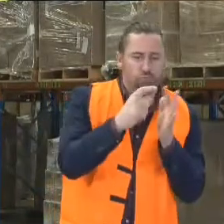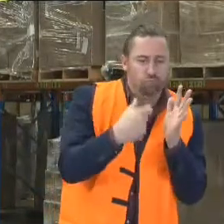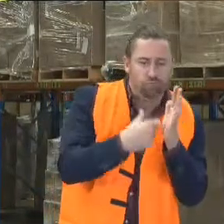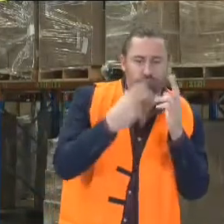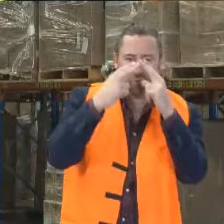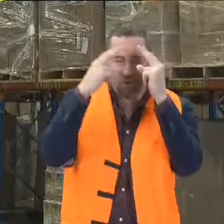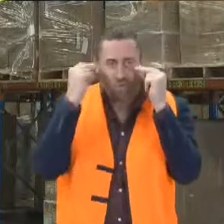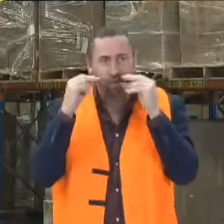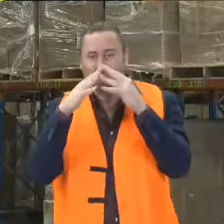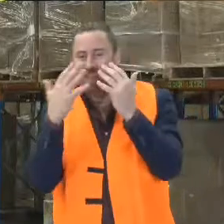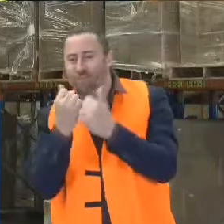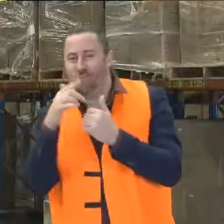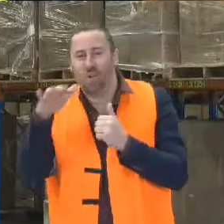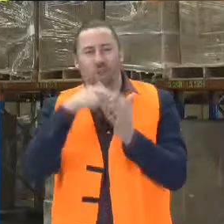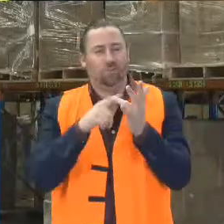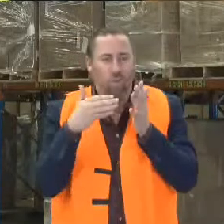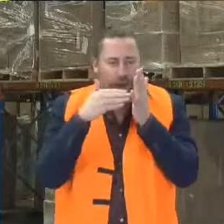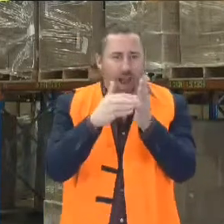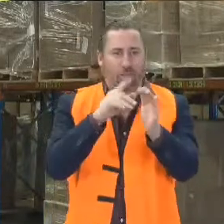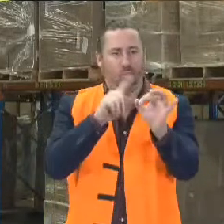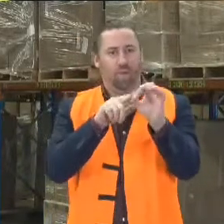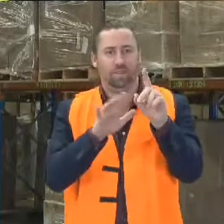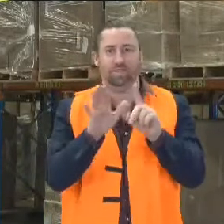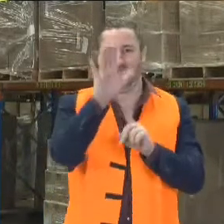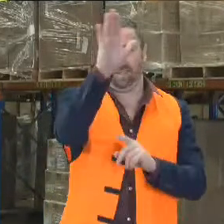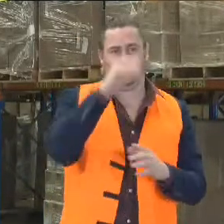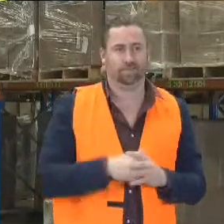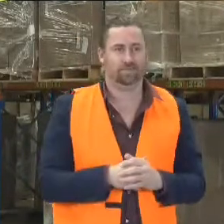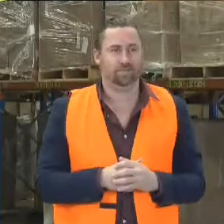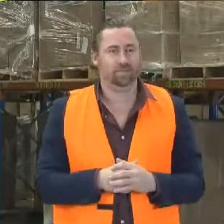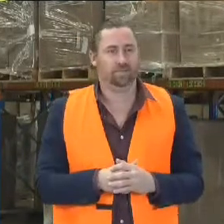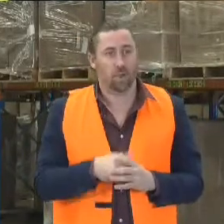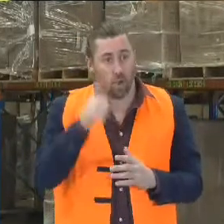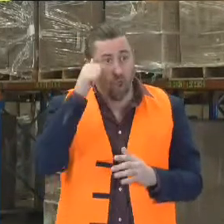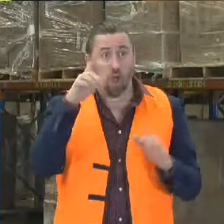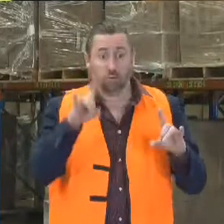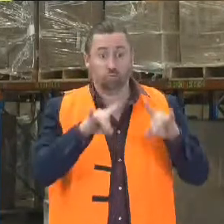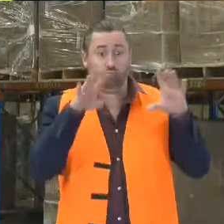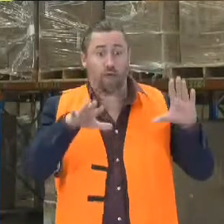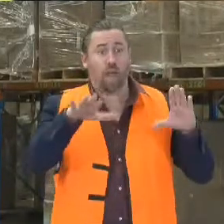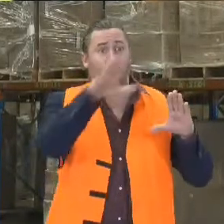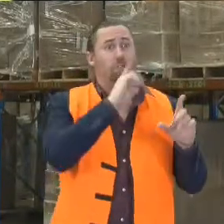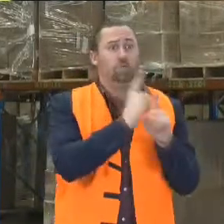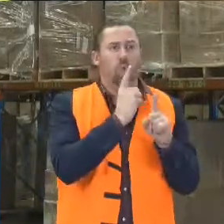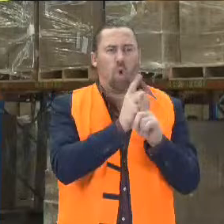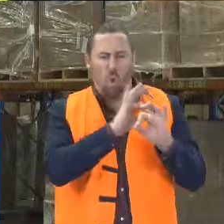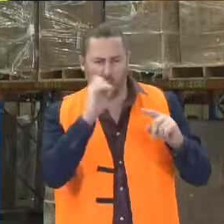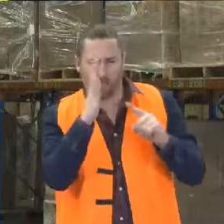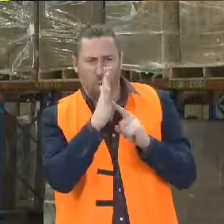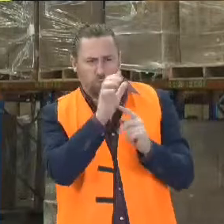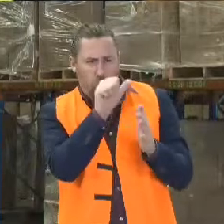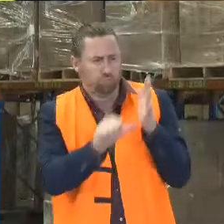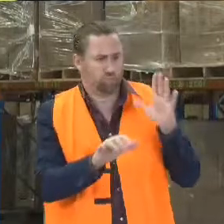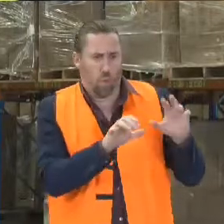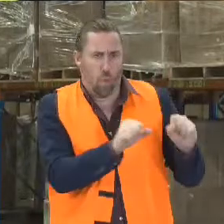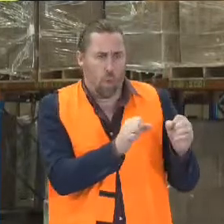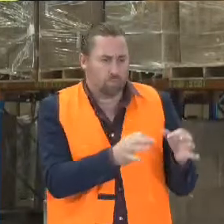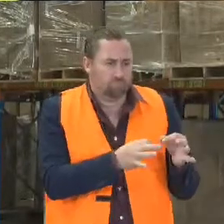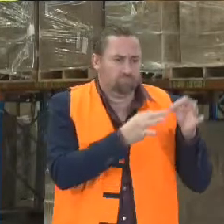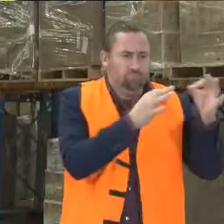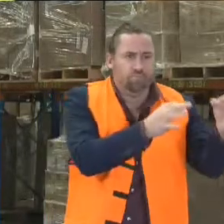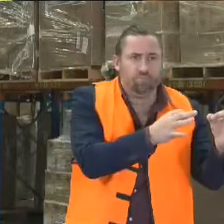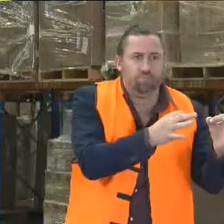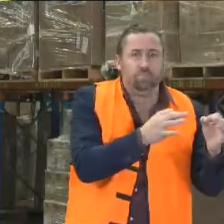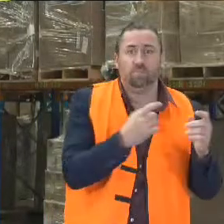course, nationally, we had to suspend elective surgery, we had to suspend many procedures, we had to suspend a